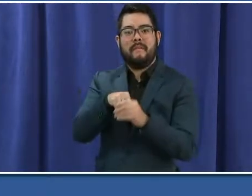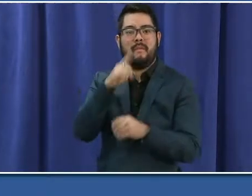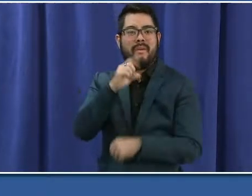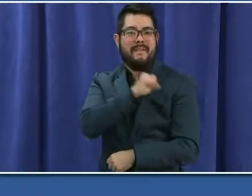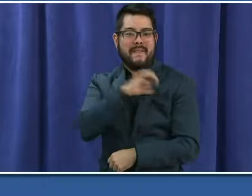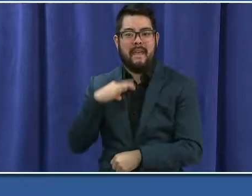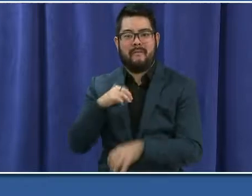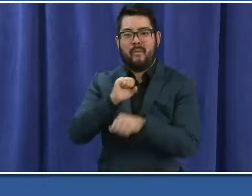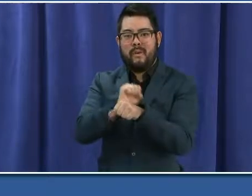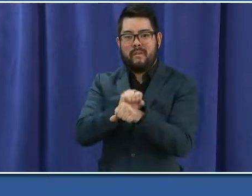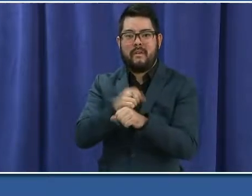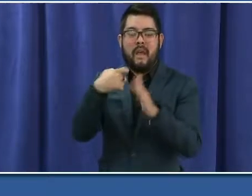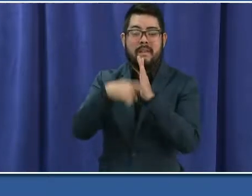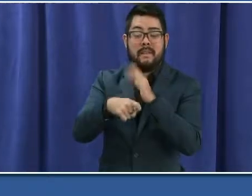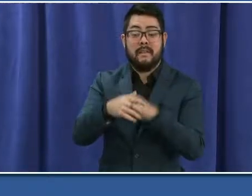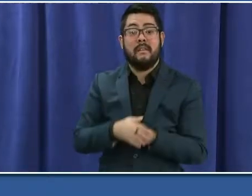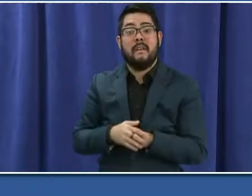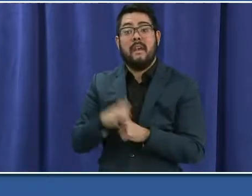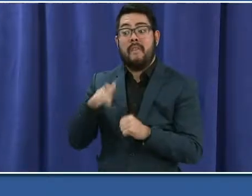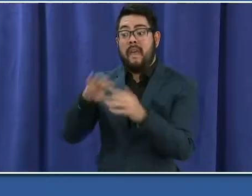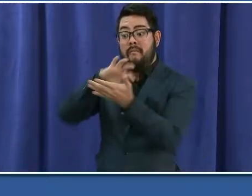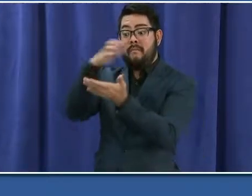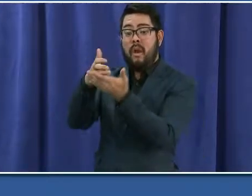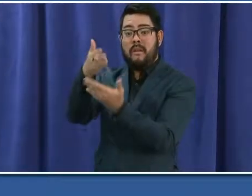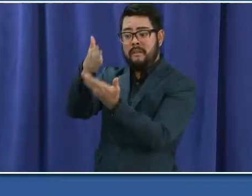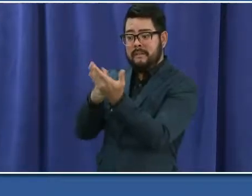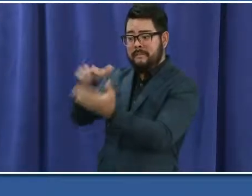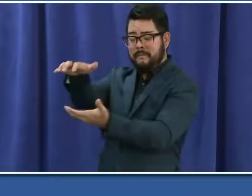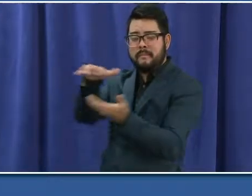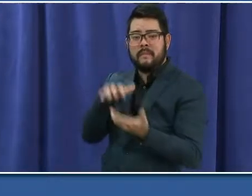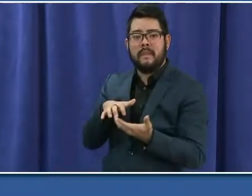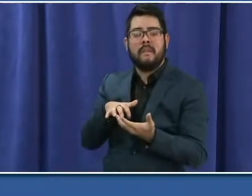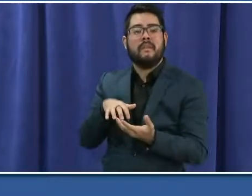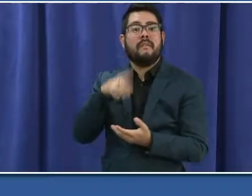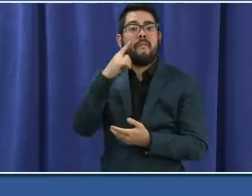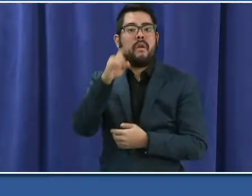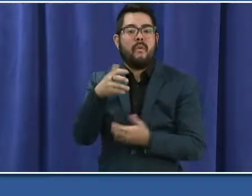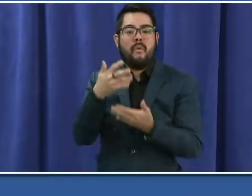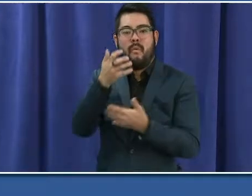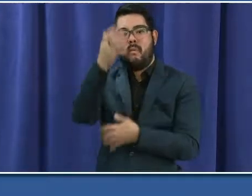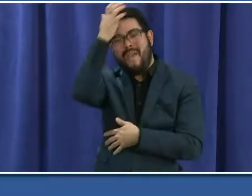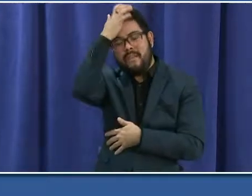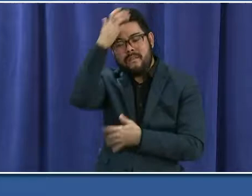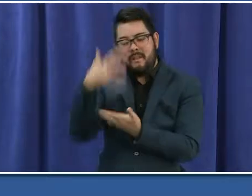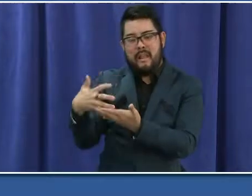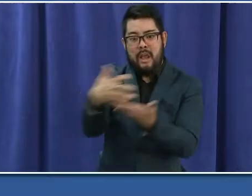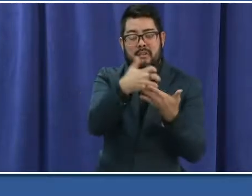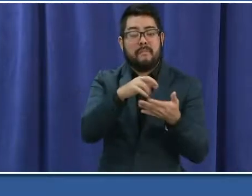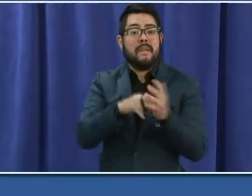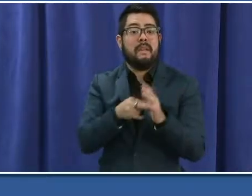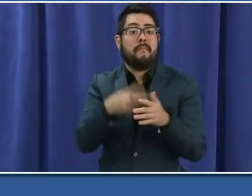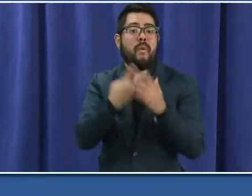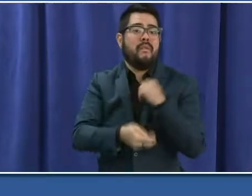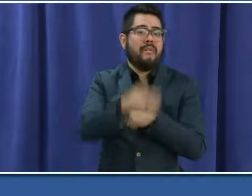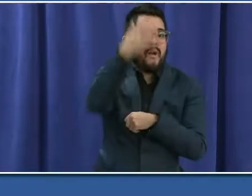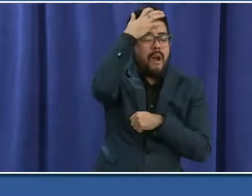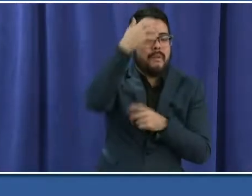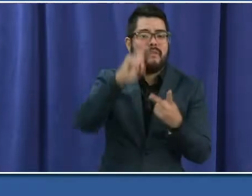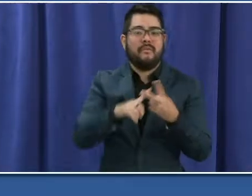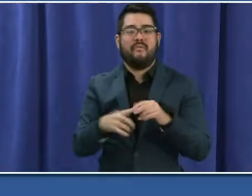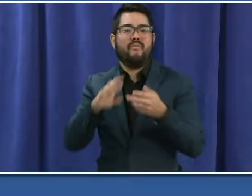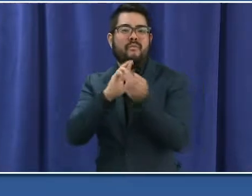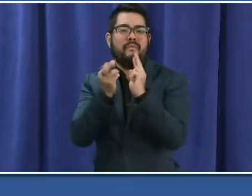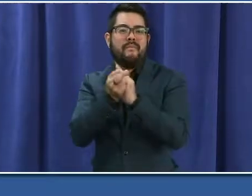costs. The largest portion of the Streets and Sanitation's personnel budget is for waste collection, which includes garbage and recycling